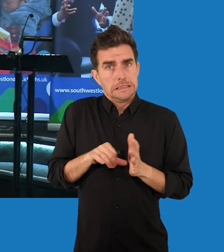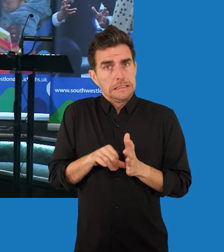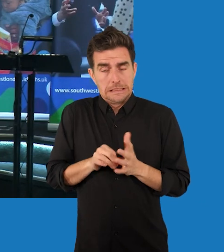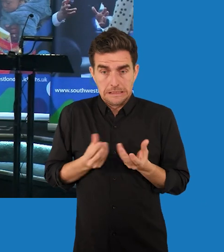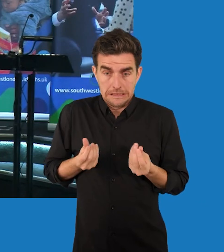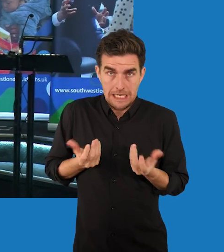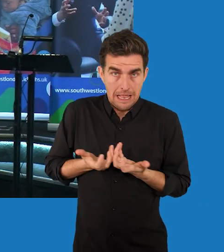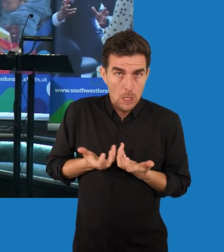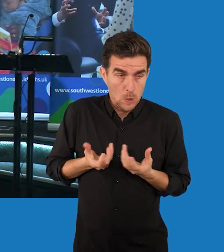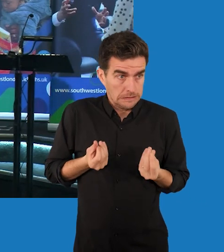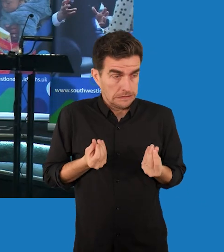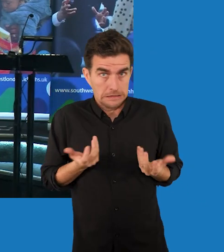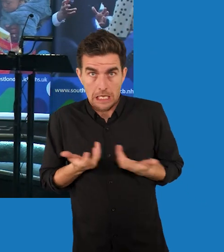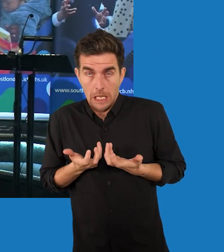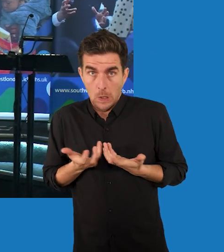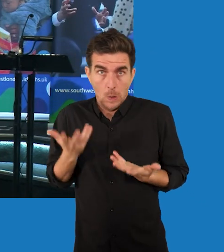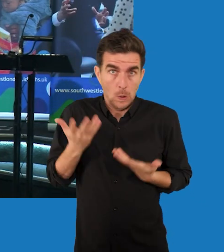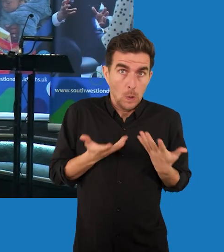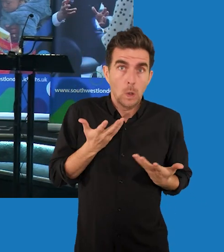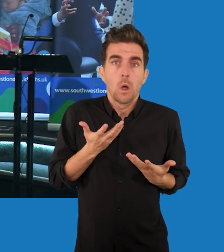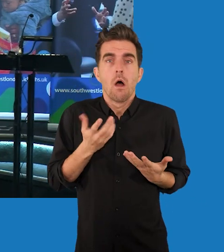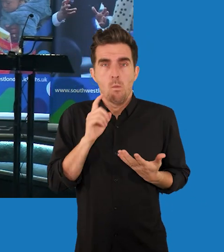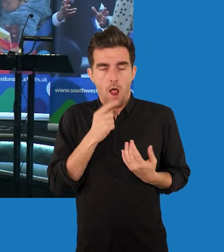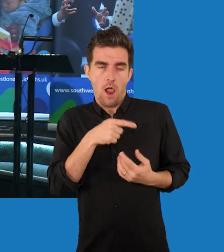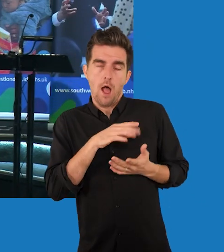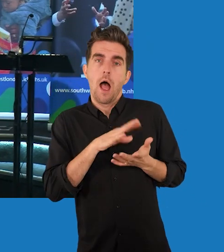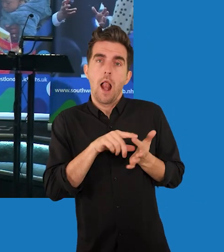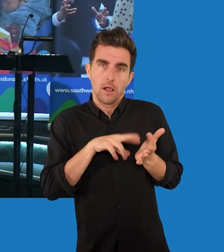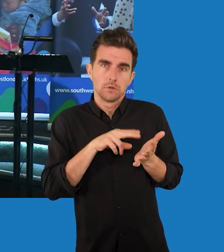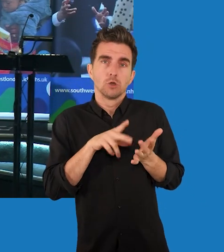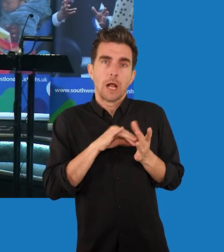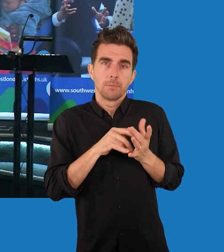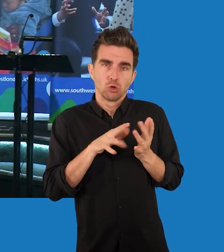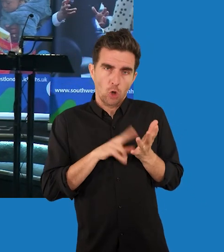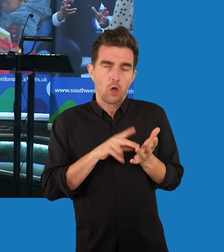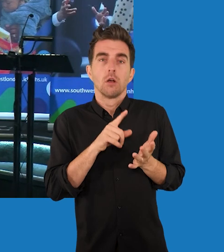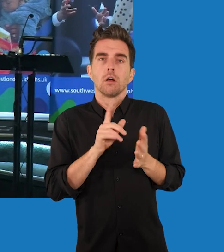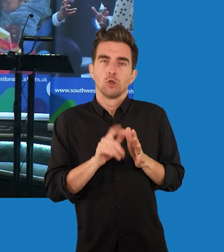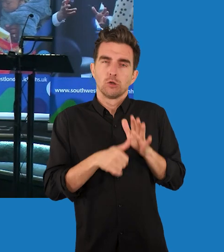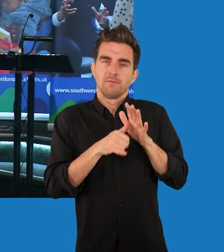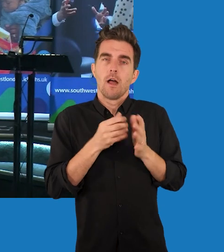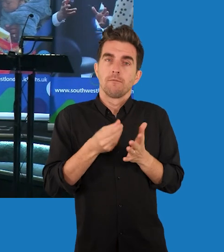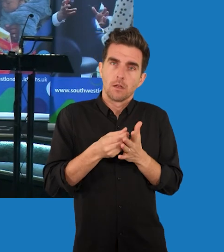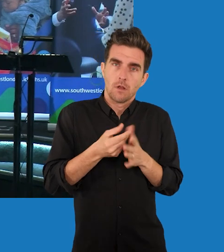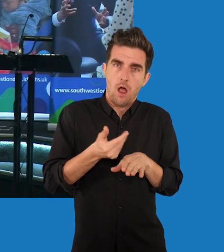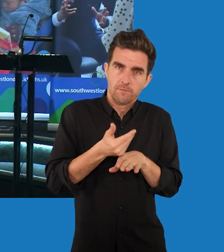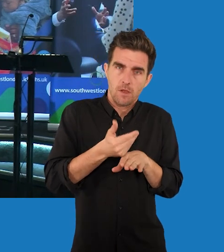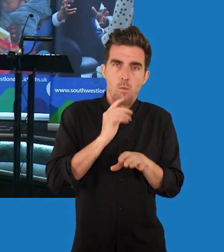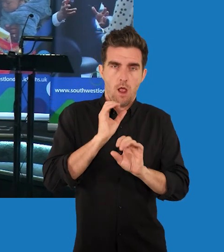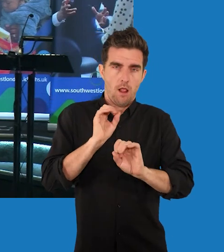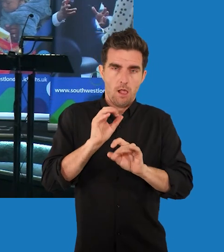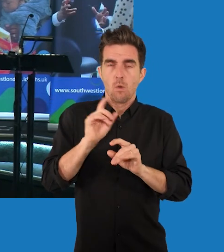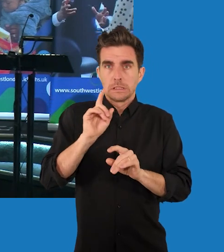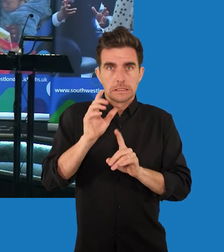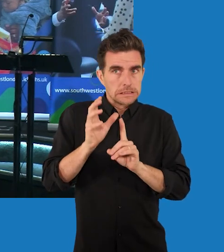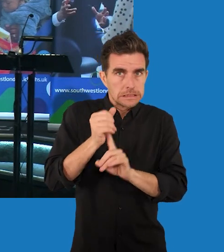had a challenging time with our finances, but we're now going to hear from Helen Jameson, our Chief